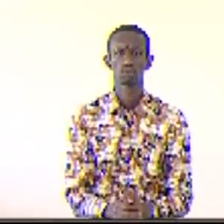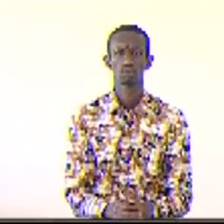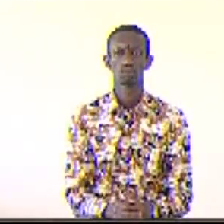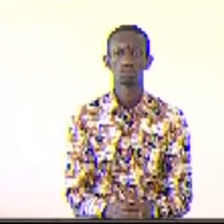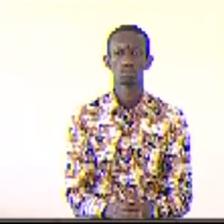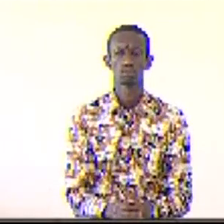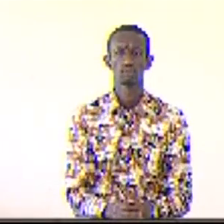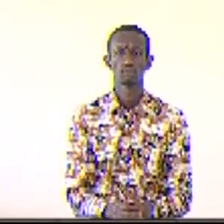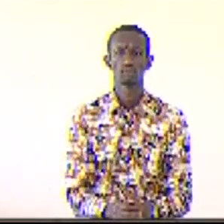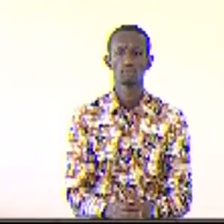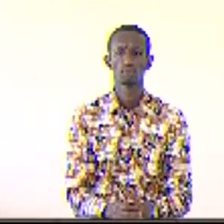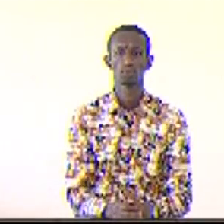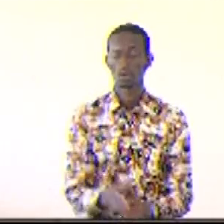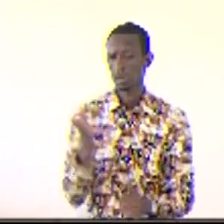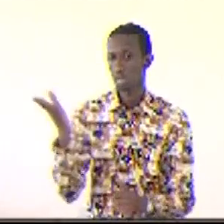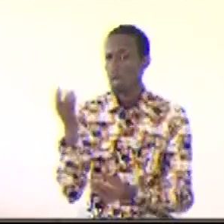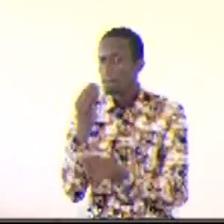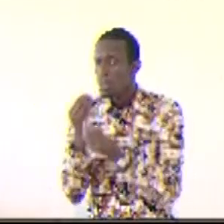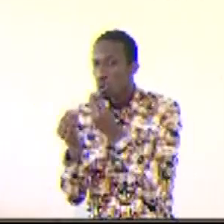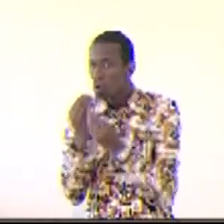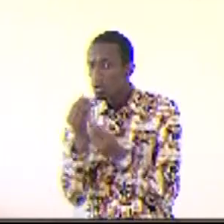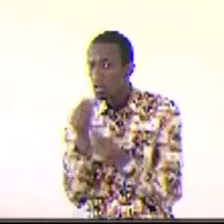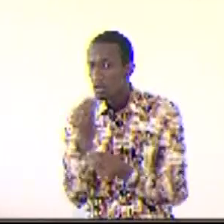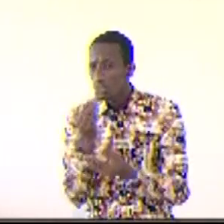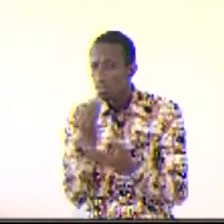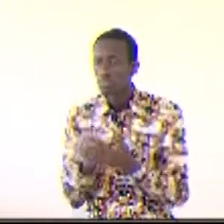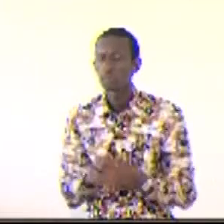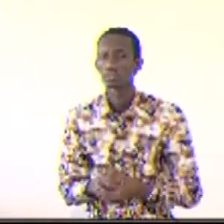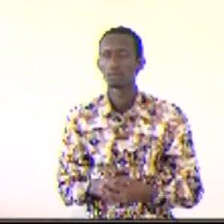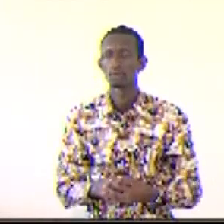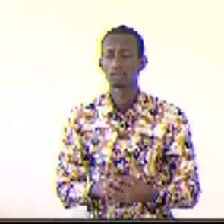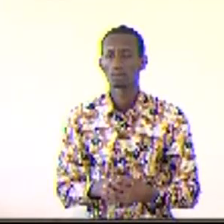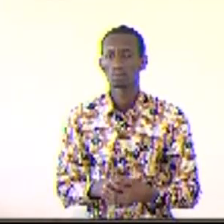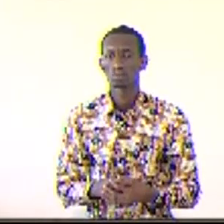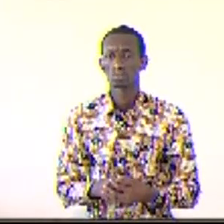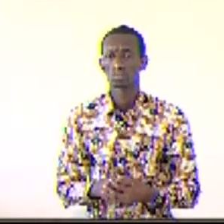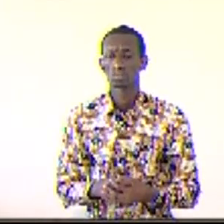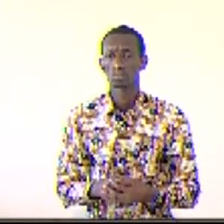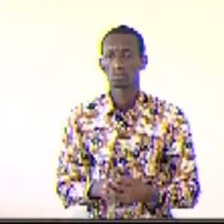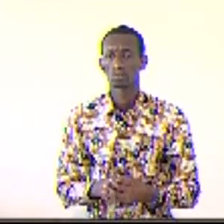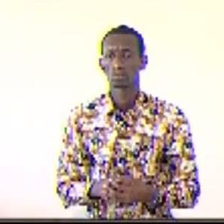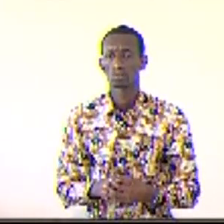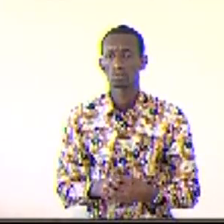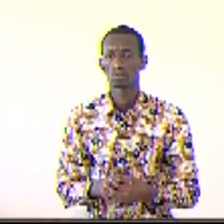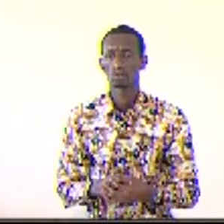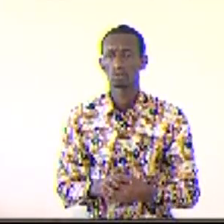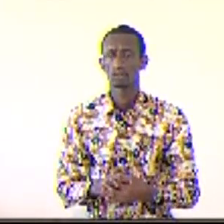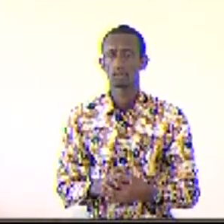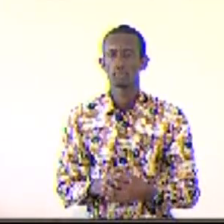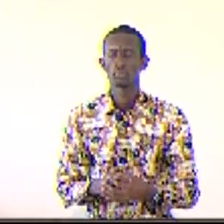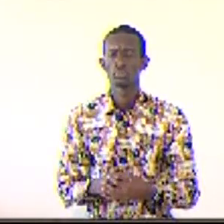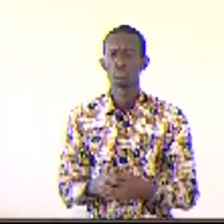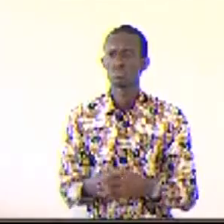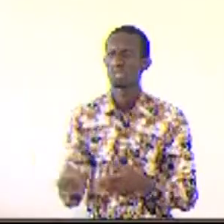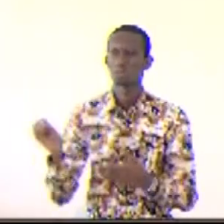the food to go bad. It